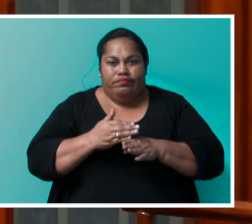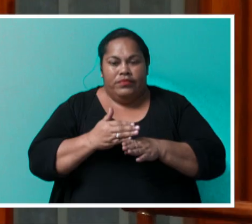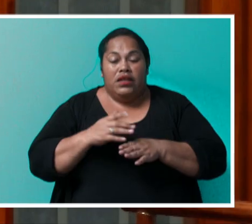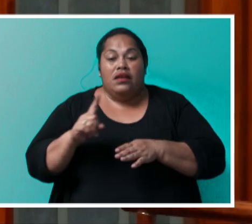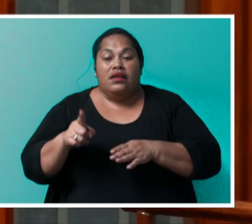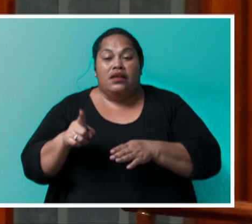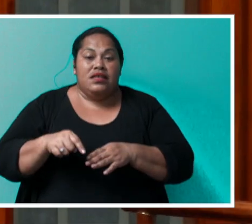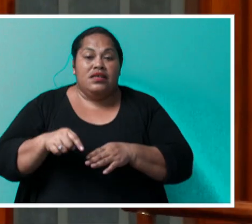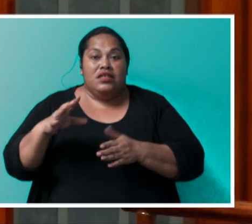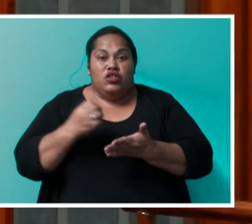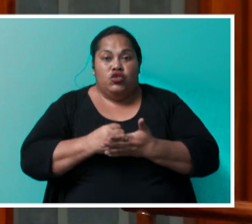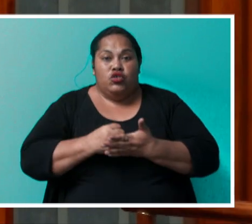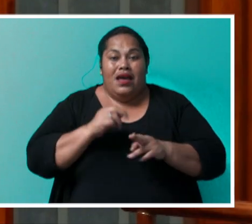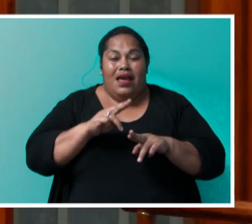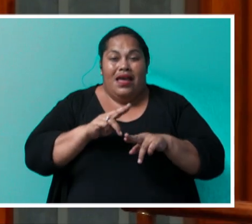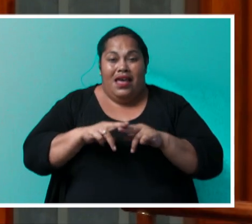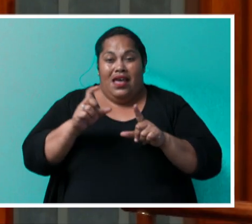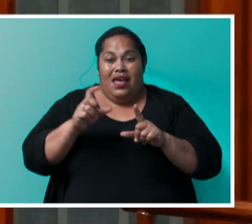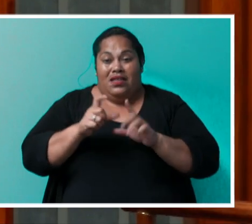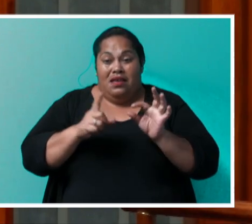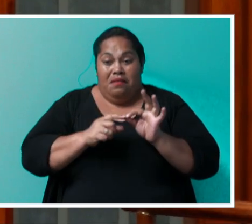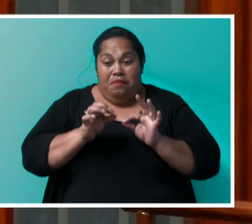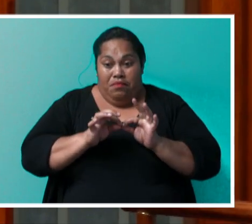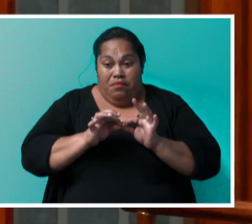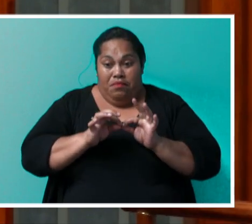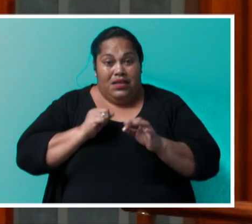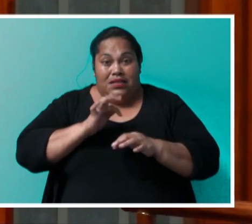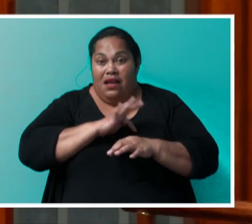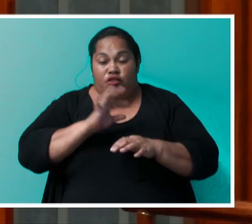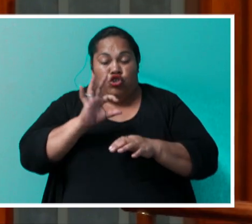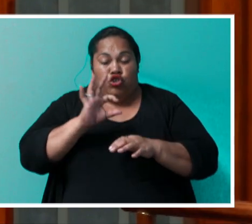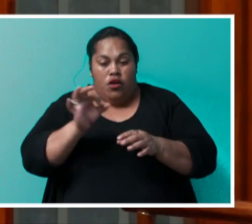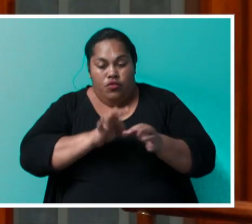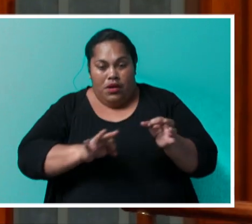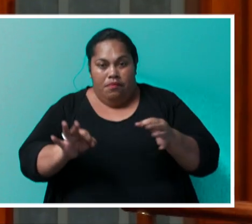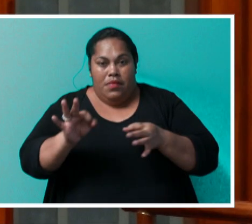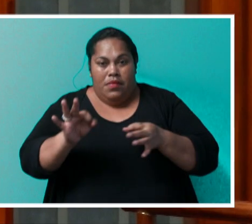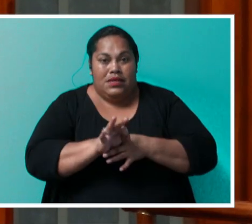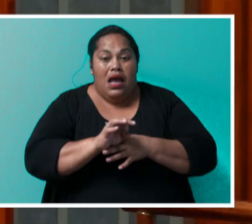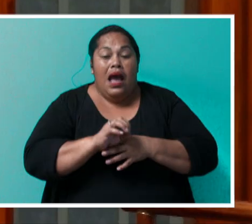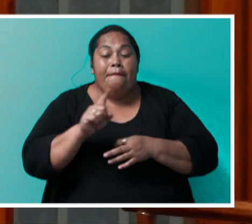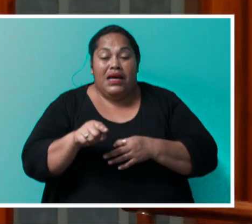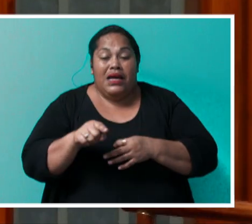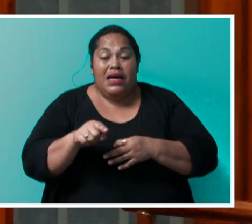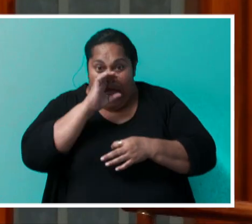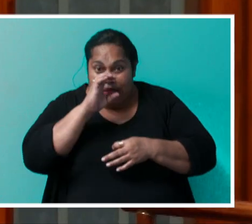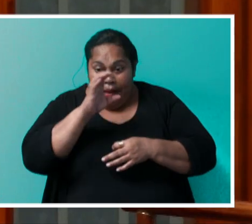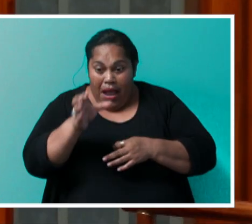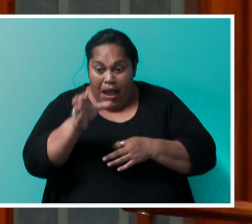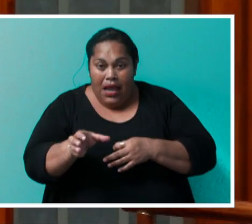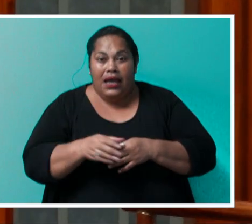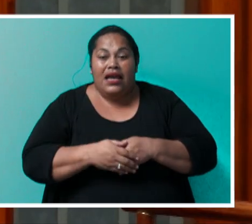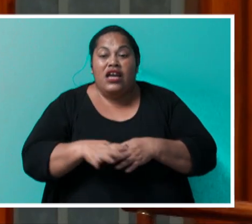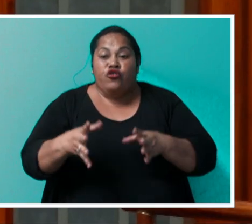FDB staff are empowered, not replaced. Finally, the customer receives a